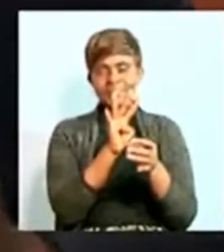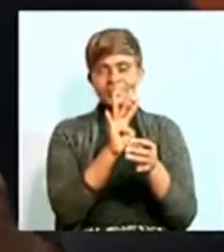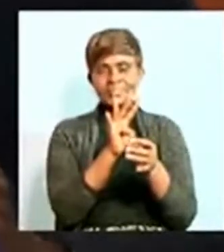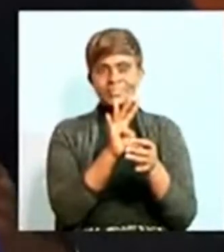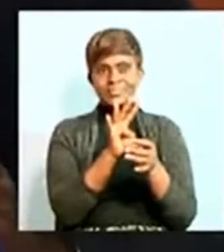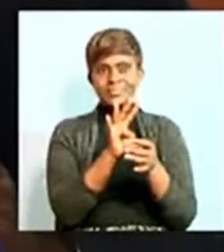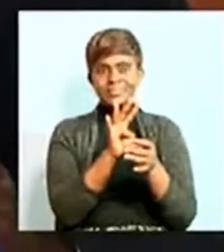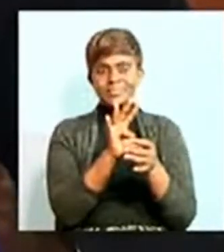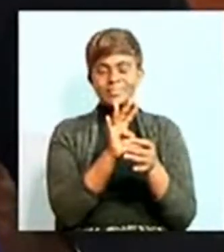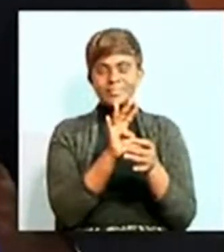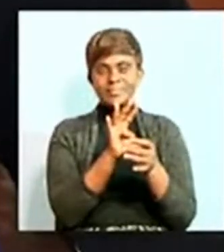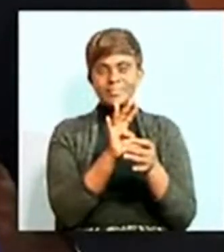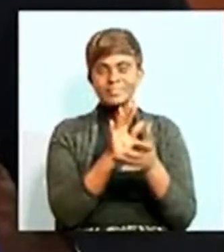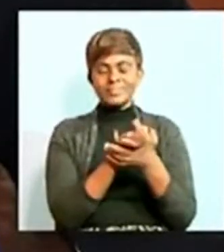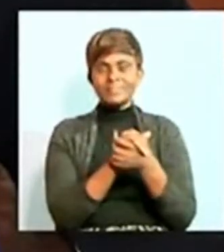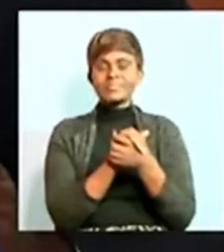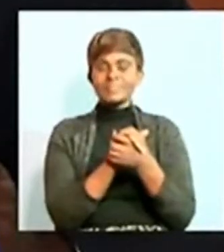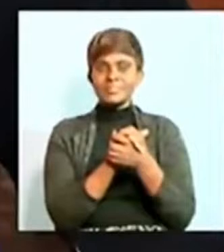24?